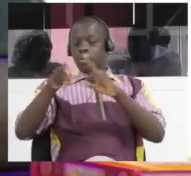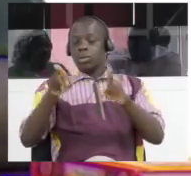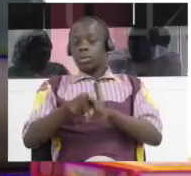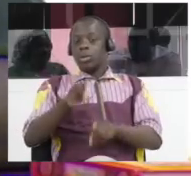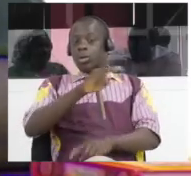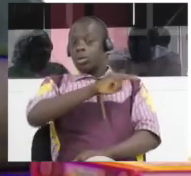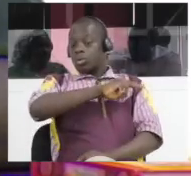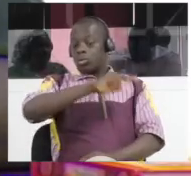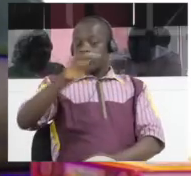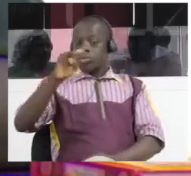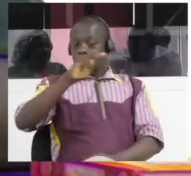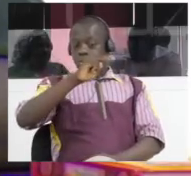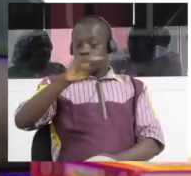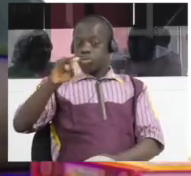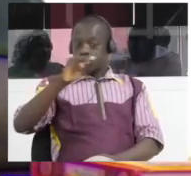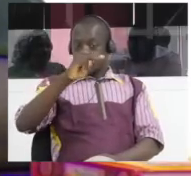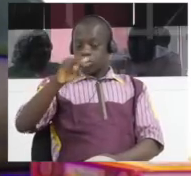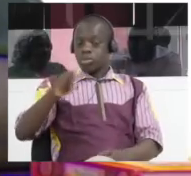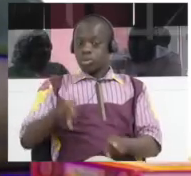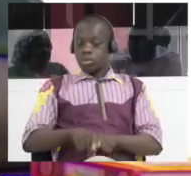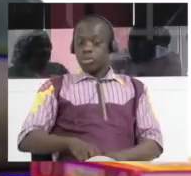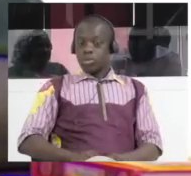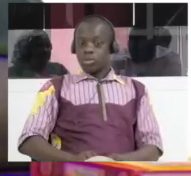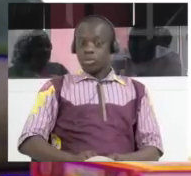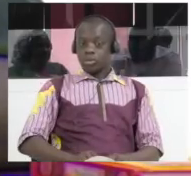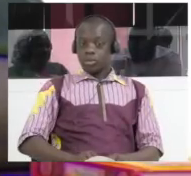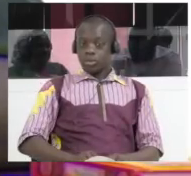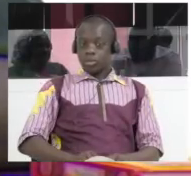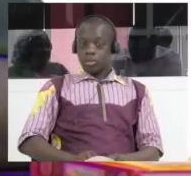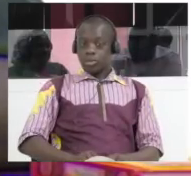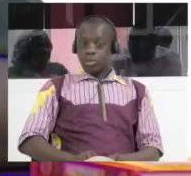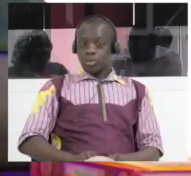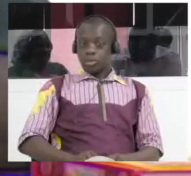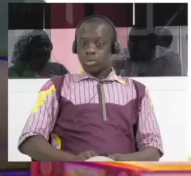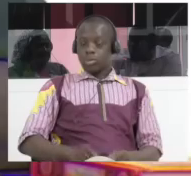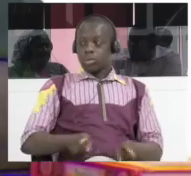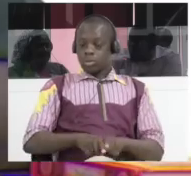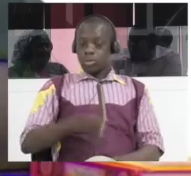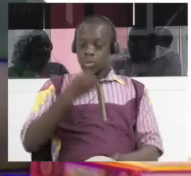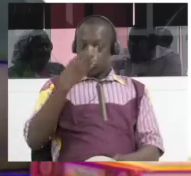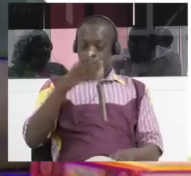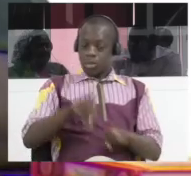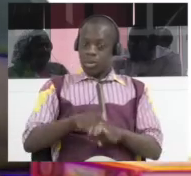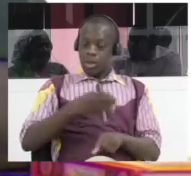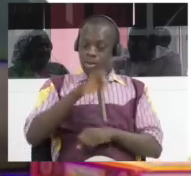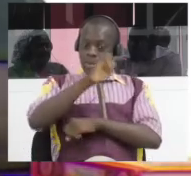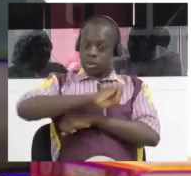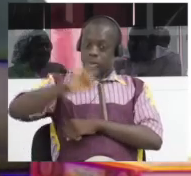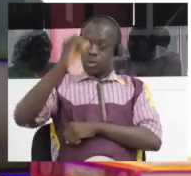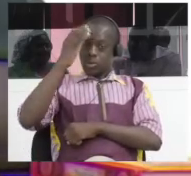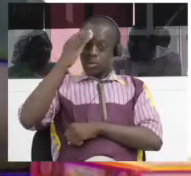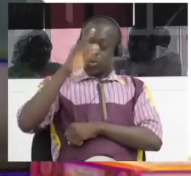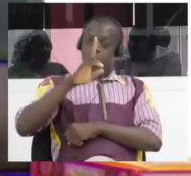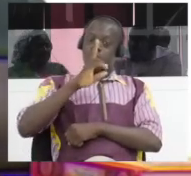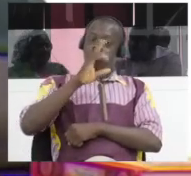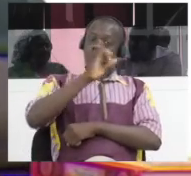No. From our corner, then I think we knew, we, as I told you, we had the seniority.